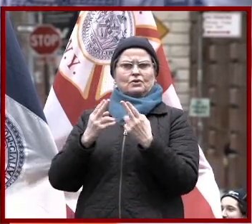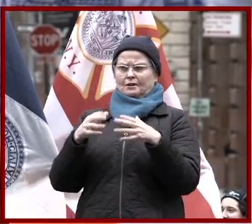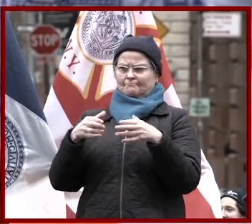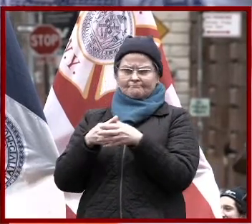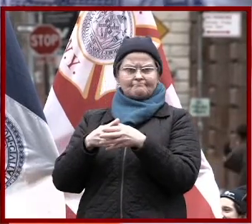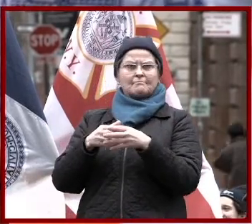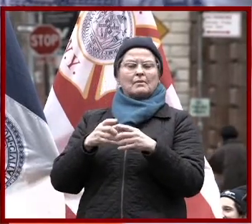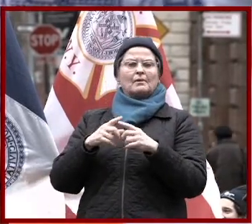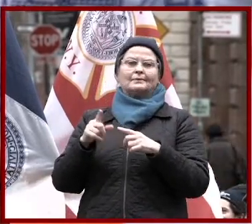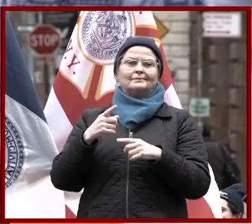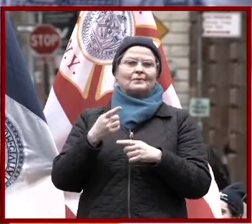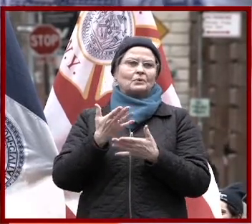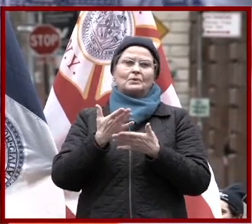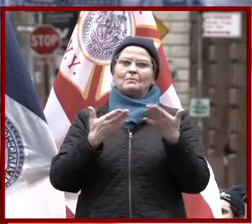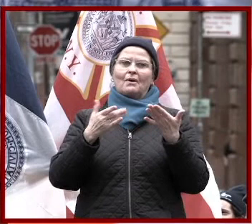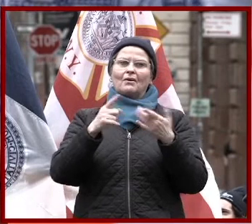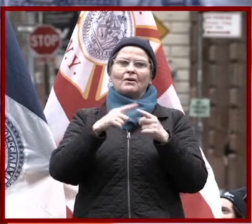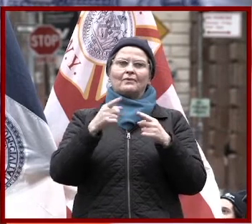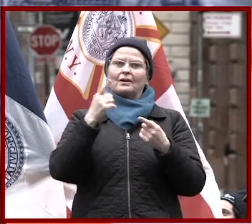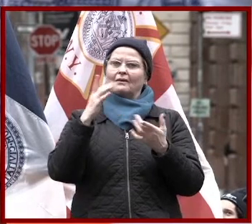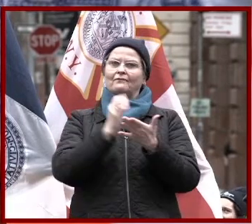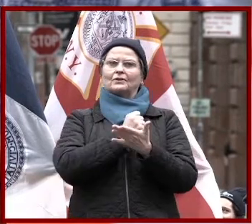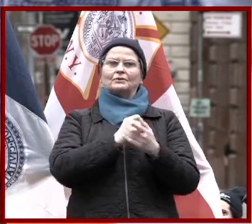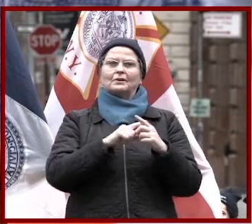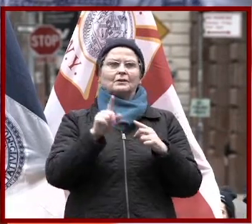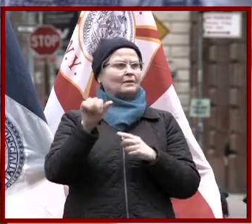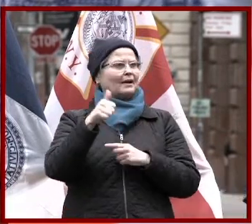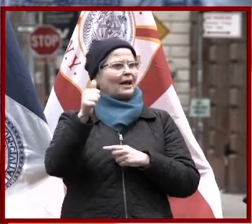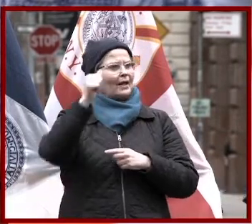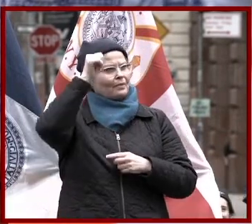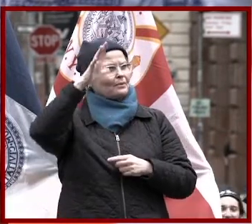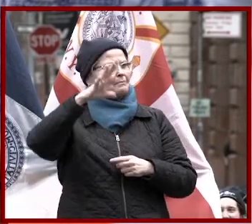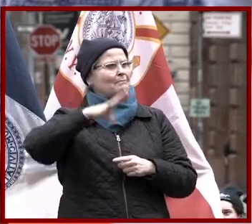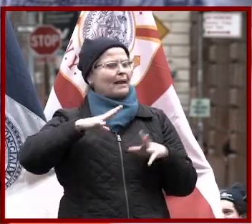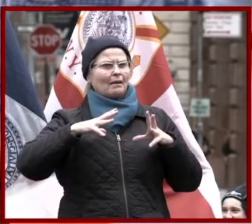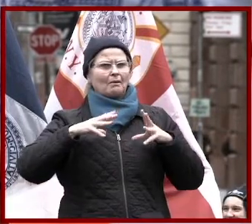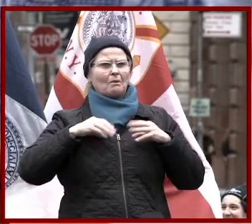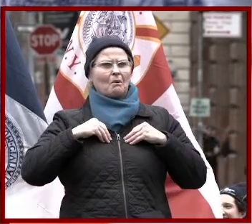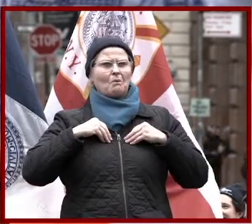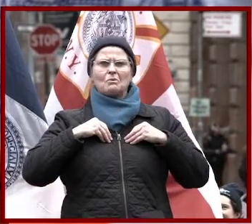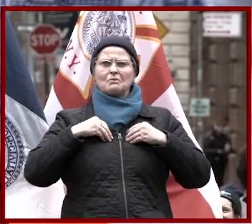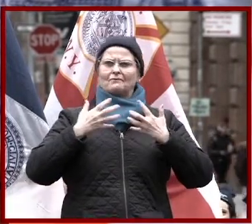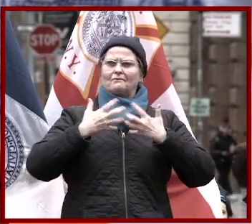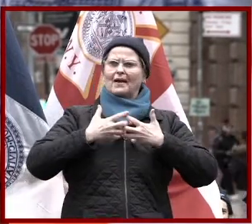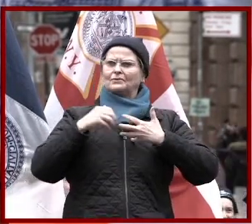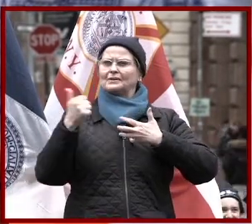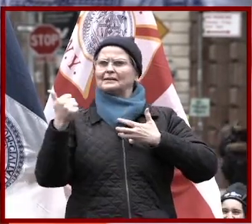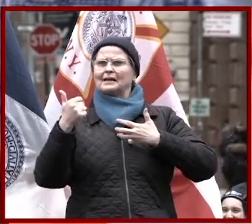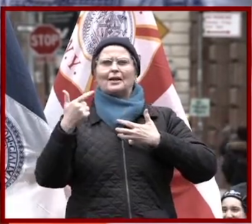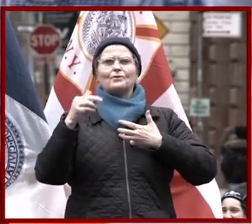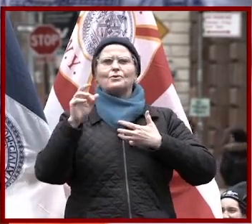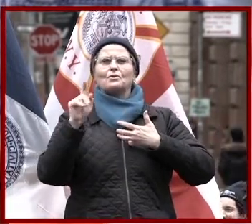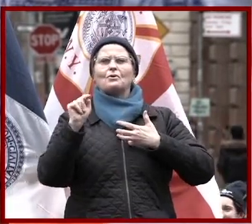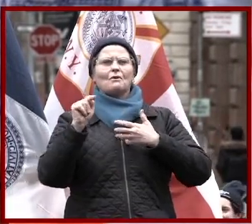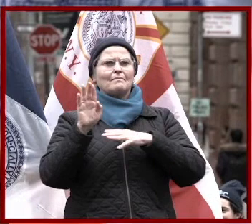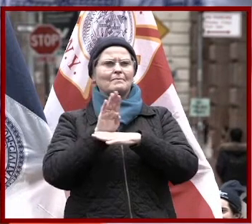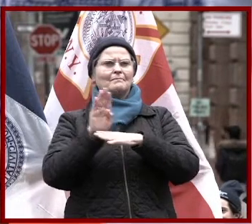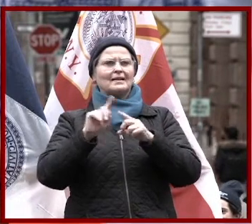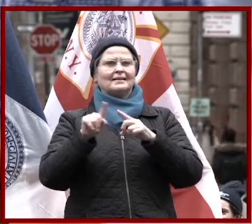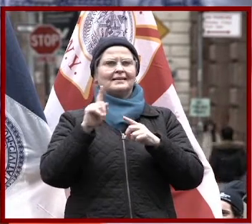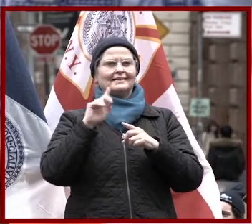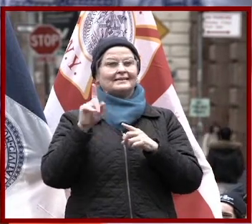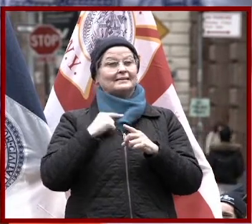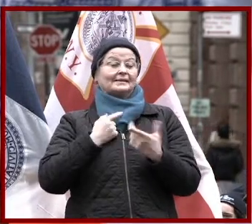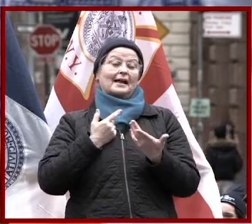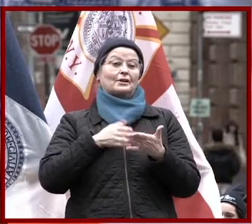the owners of the Triangle Shirtwaist Company and other male-owned garment businesses used every tool available to them, both